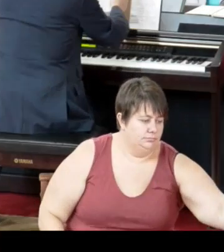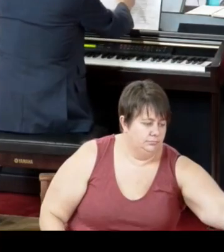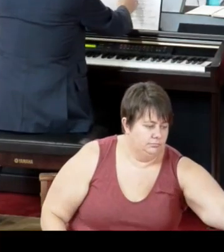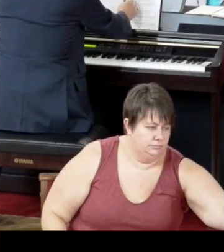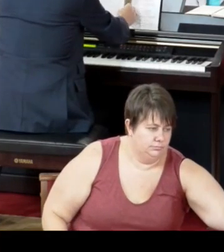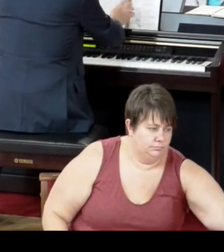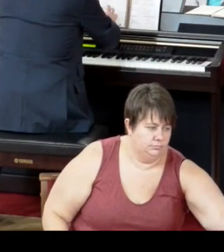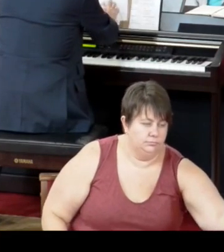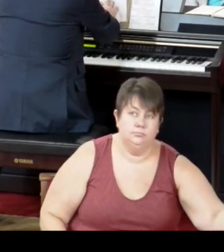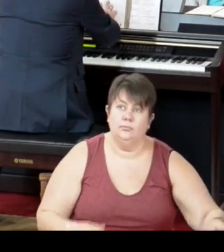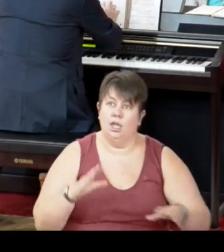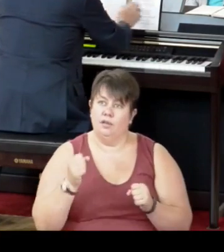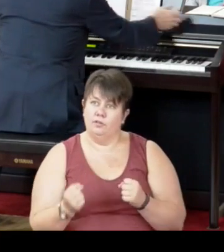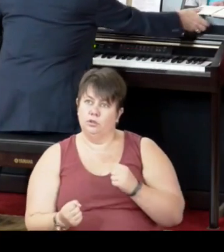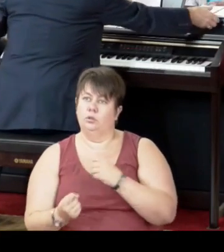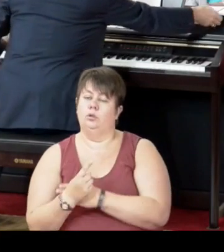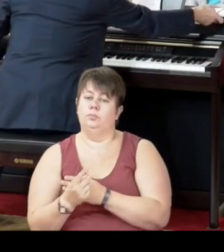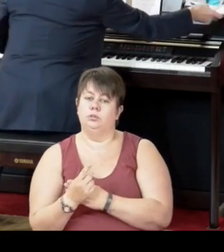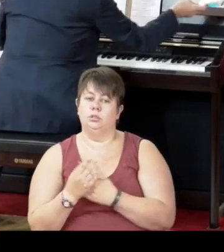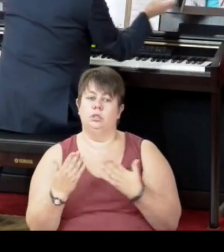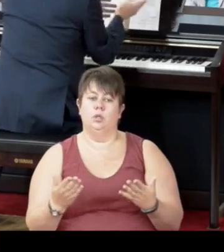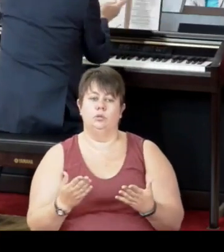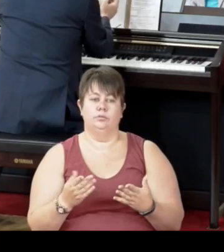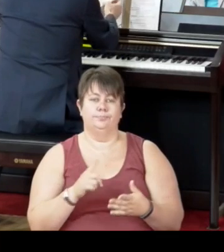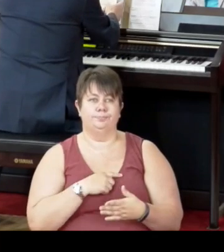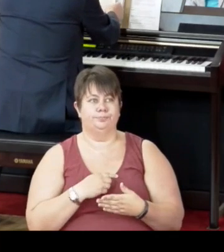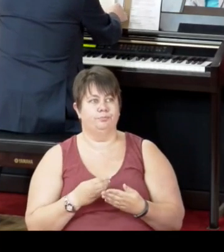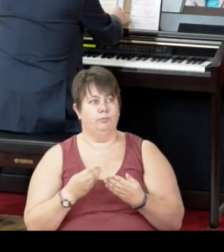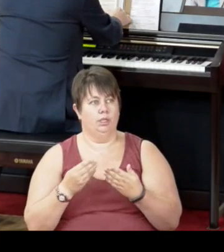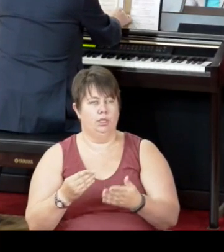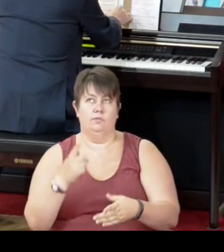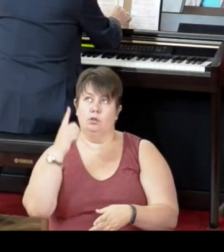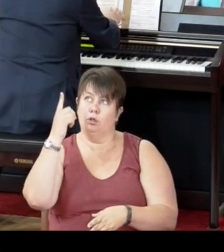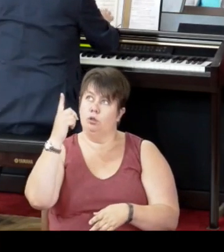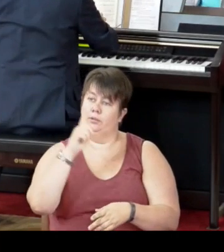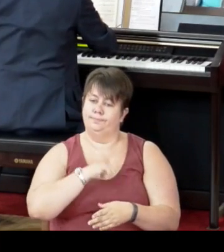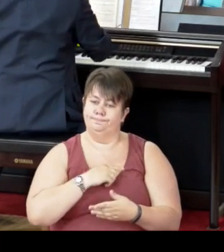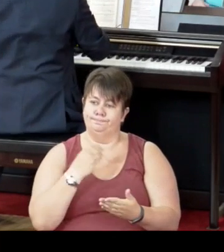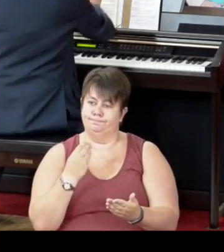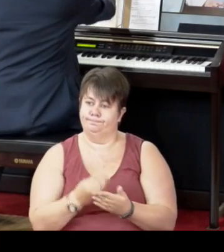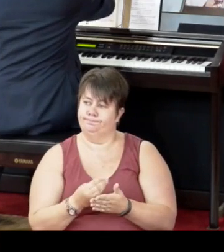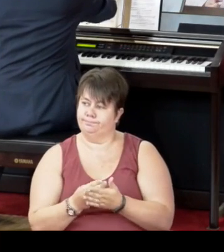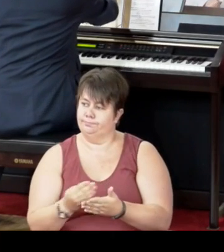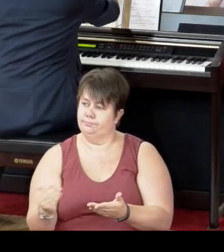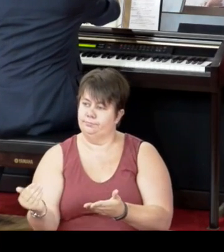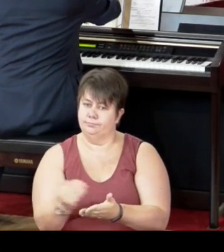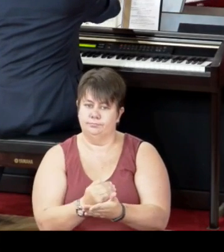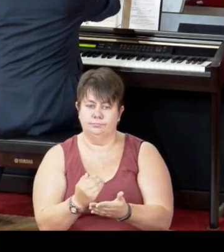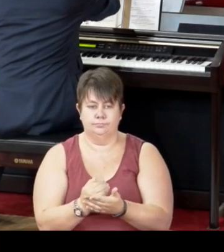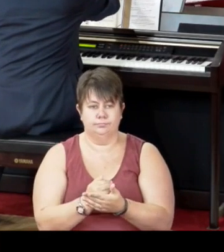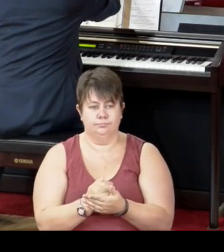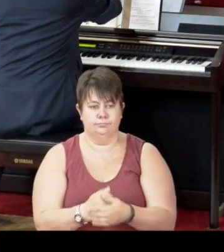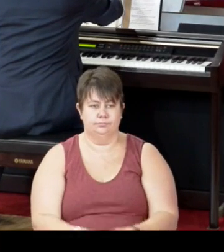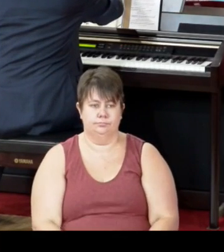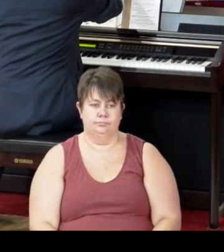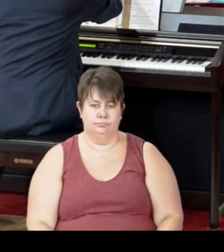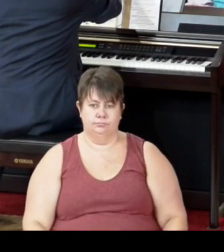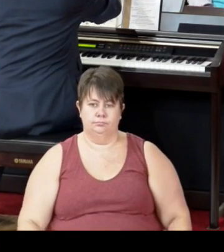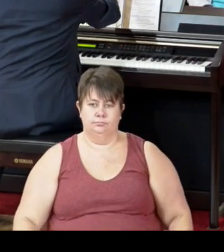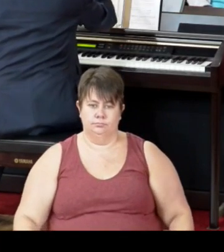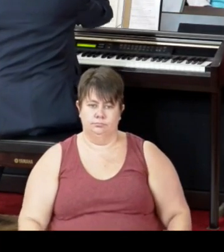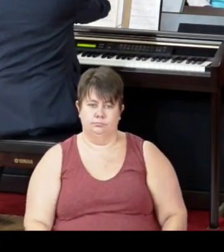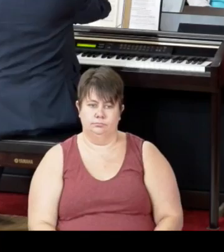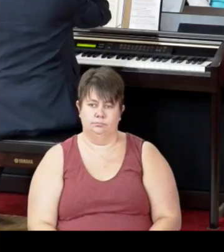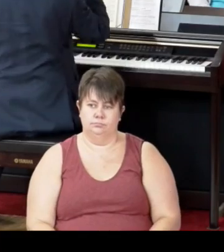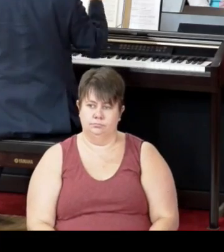We have an opportunity now to give to God in our tithes and our offerings. So let us respond to this word as our